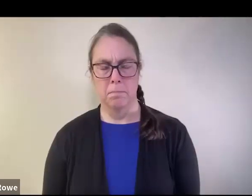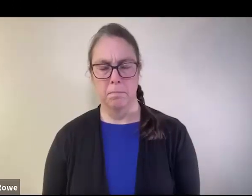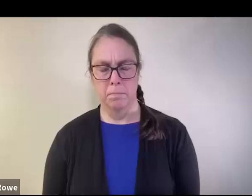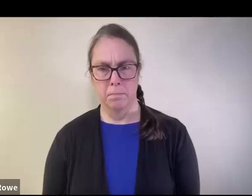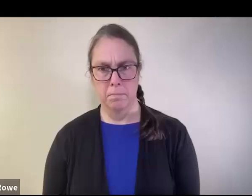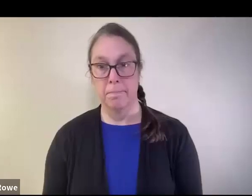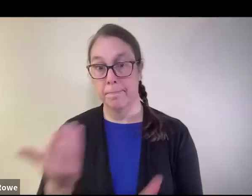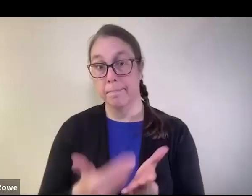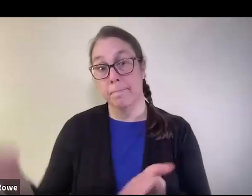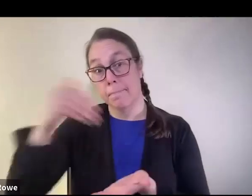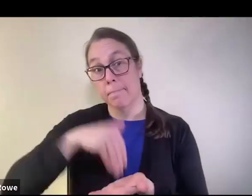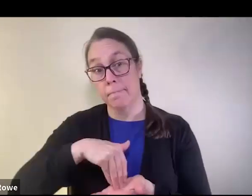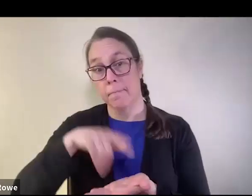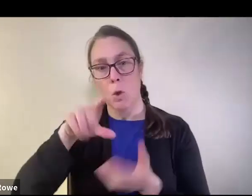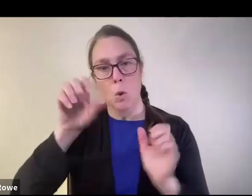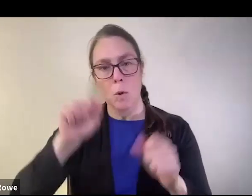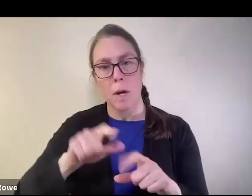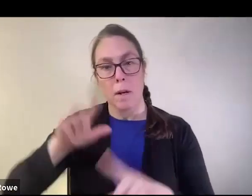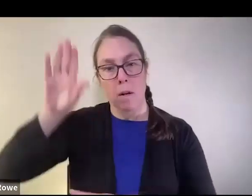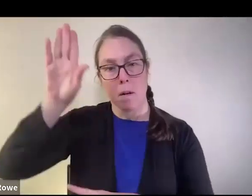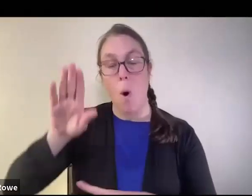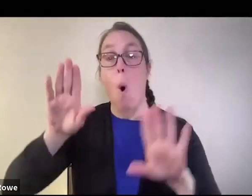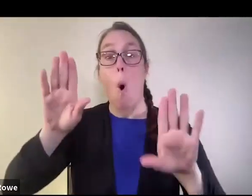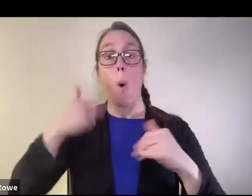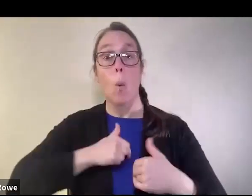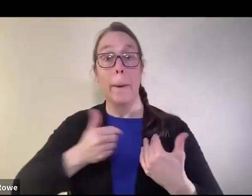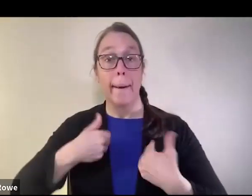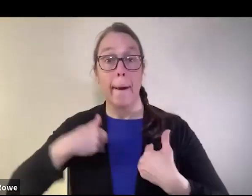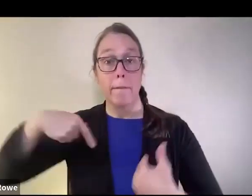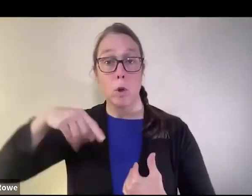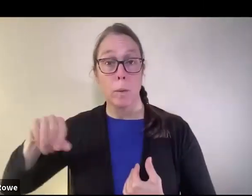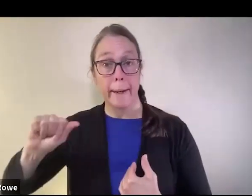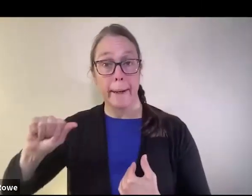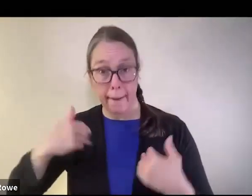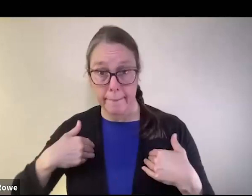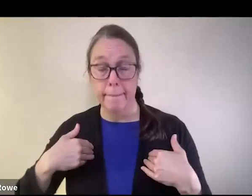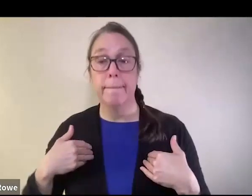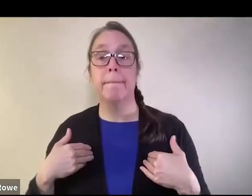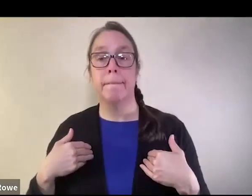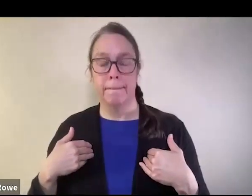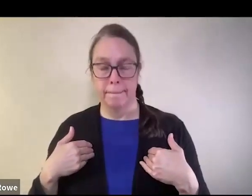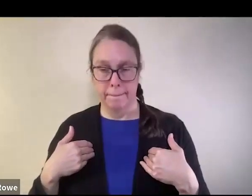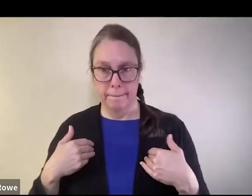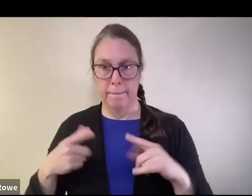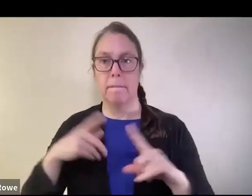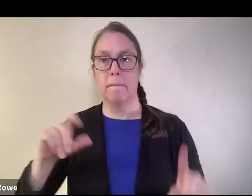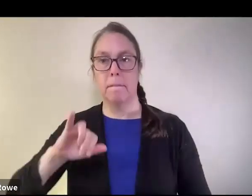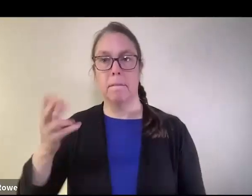Once again, you can raise your hand. Oh, we do have a Q&A. Here we go. From Jan